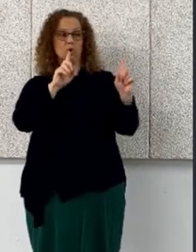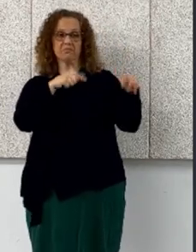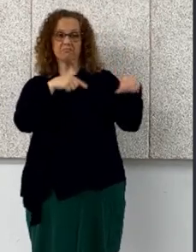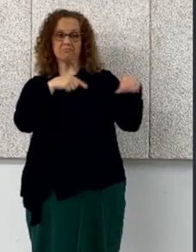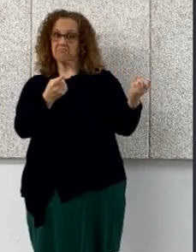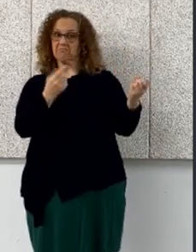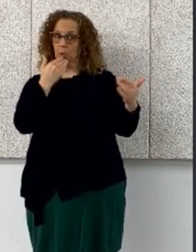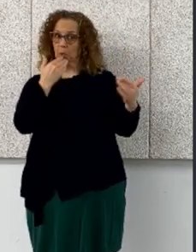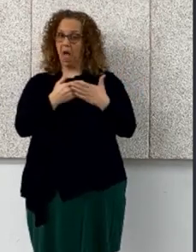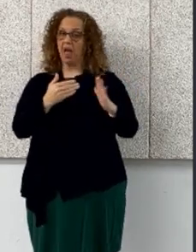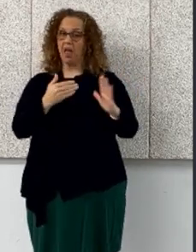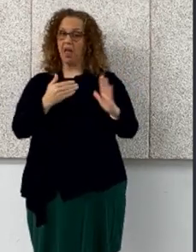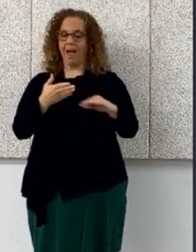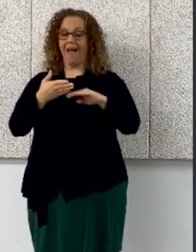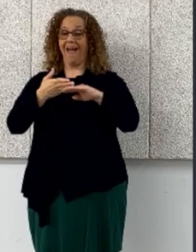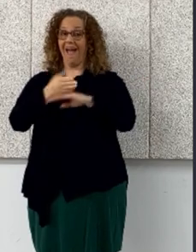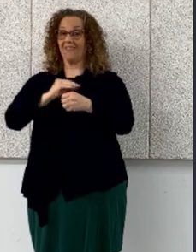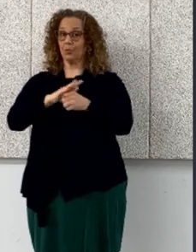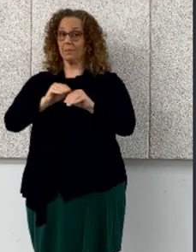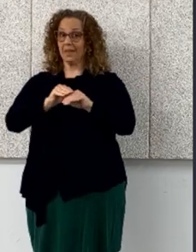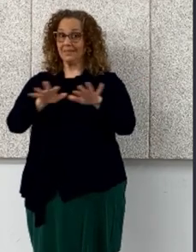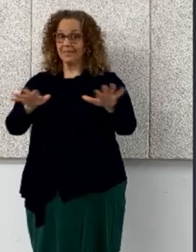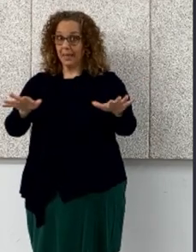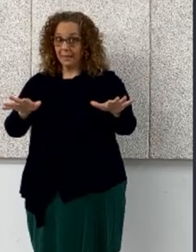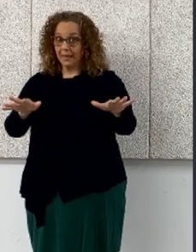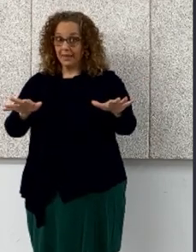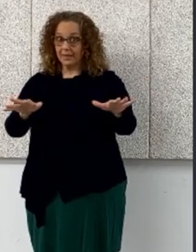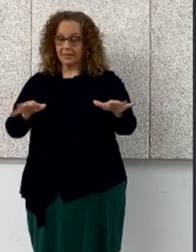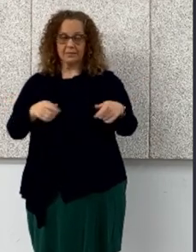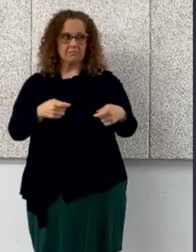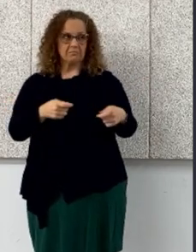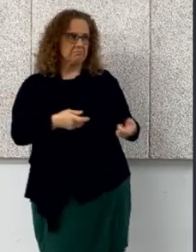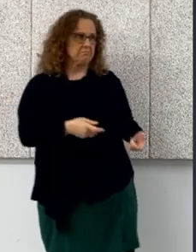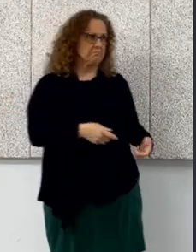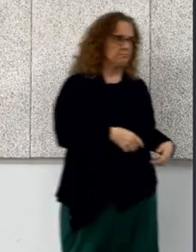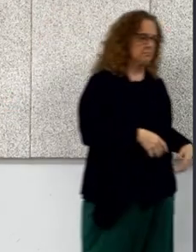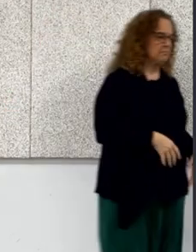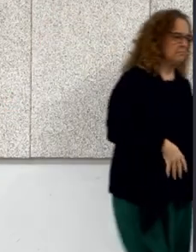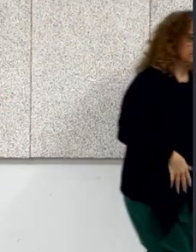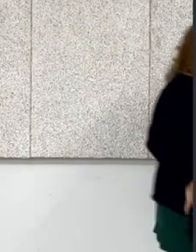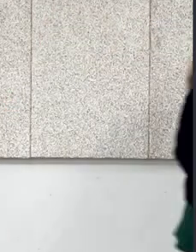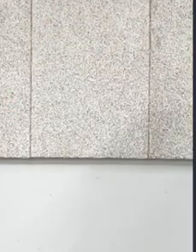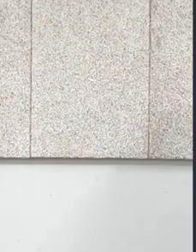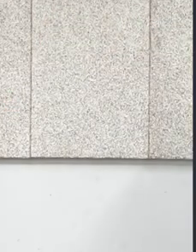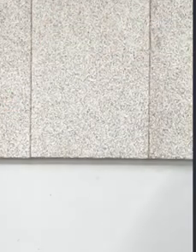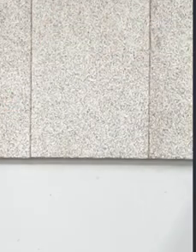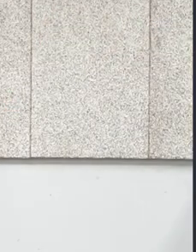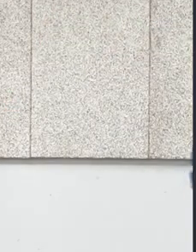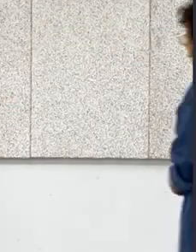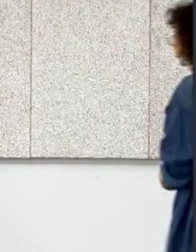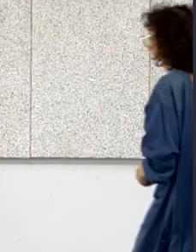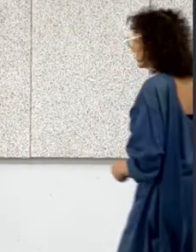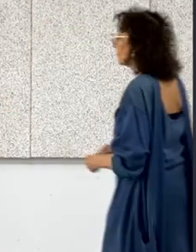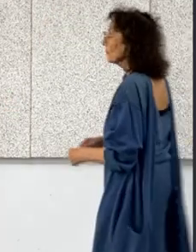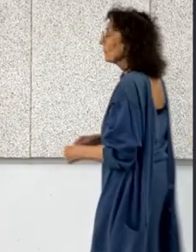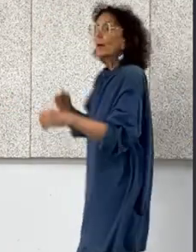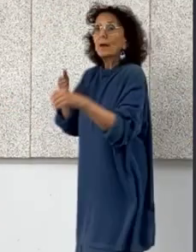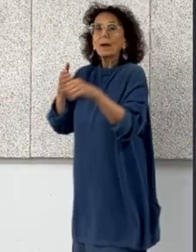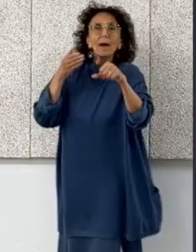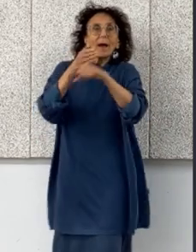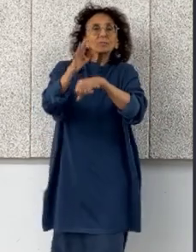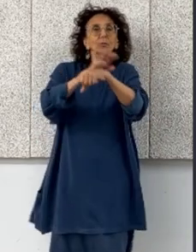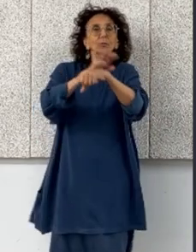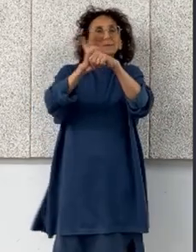years. Post-pandemic, with all of the way that we're trying to address equity across all of the artists working